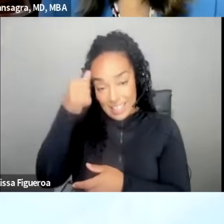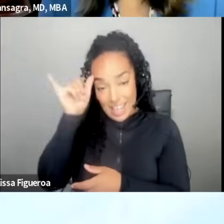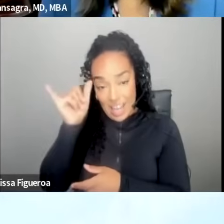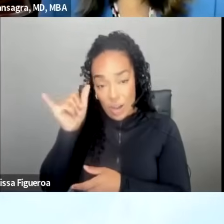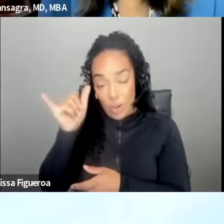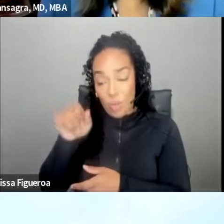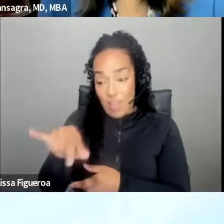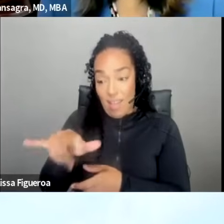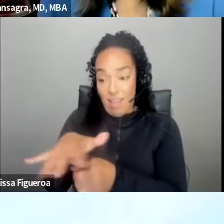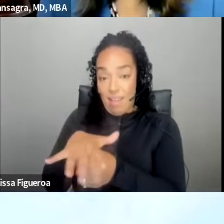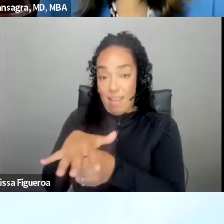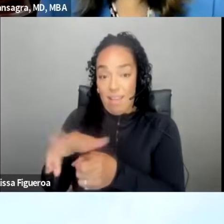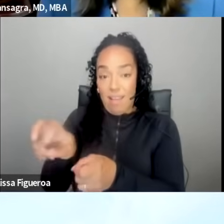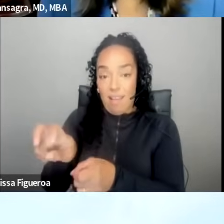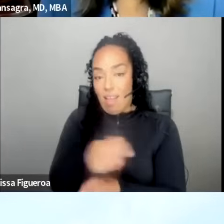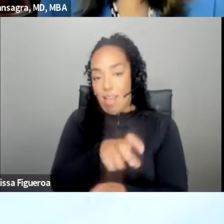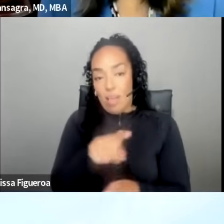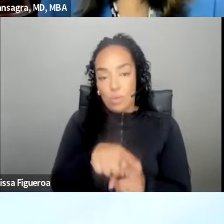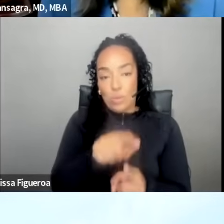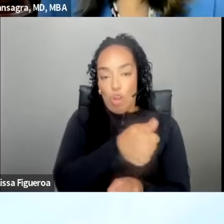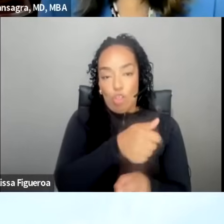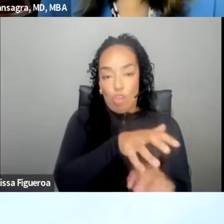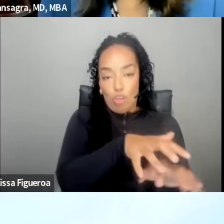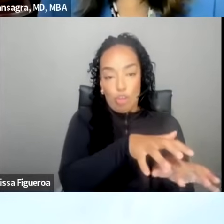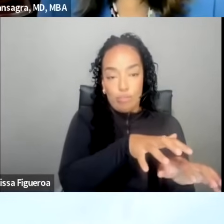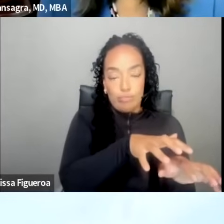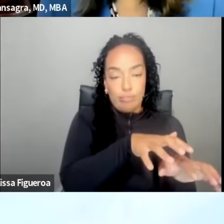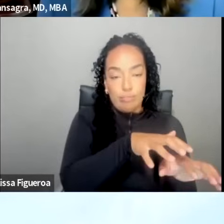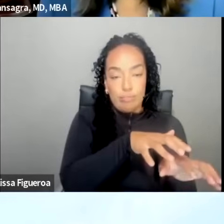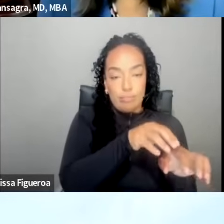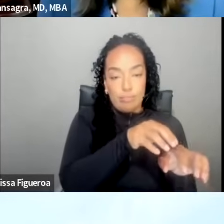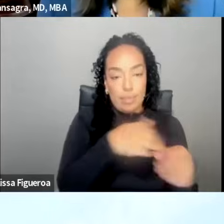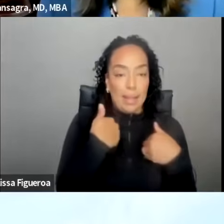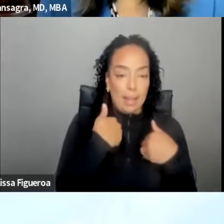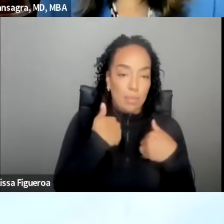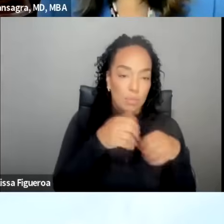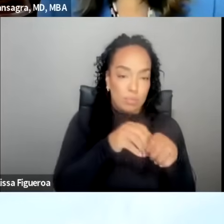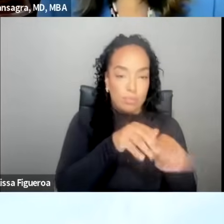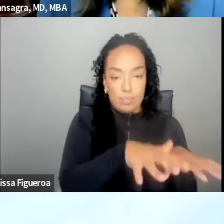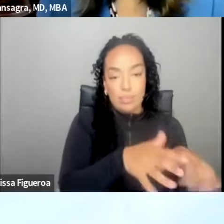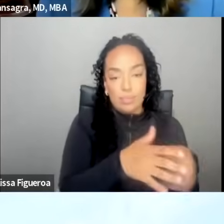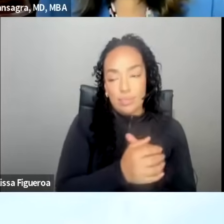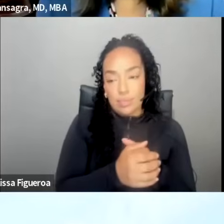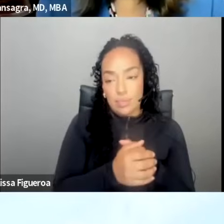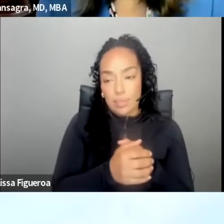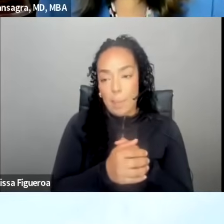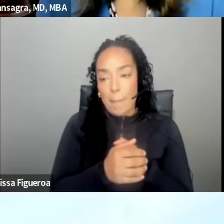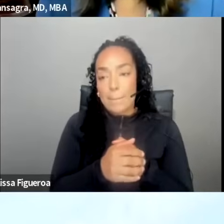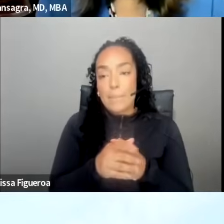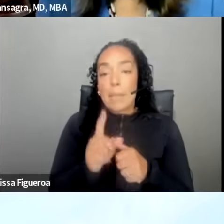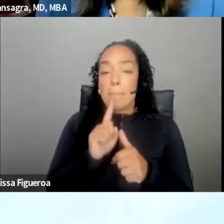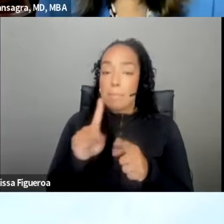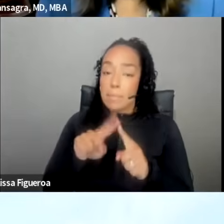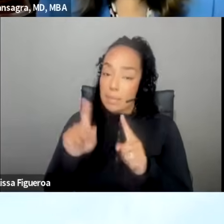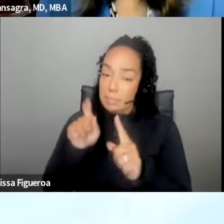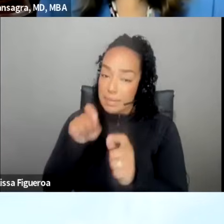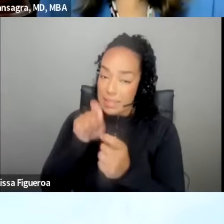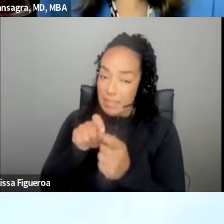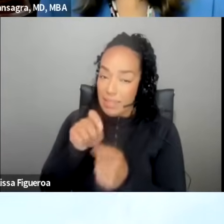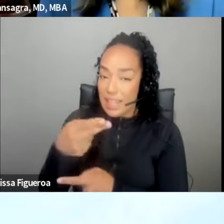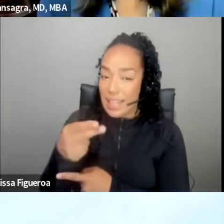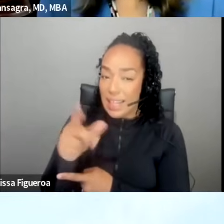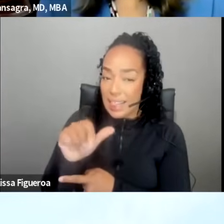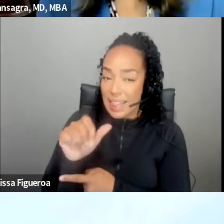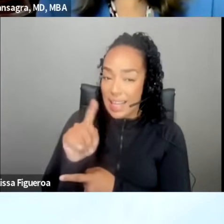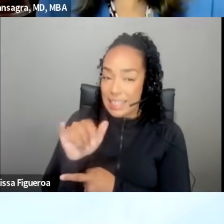this reason, we are strongly encouraging producers to limit movement of cattle, particularly lactating cattle, as much as possible. And as I